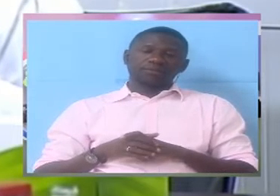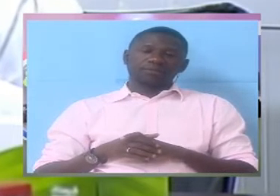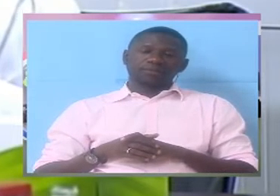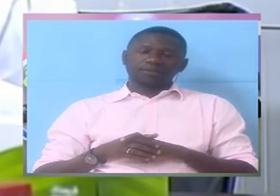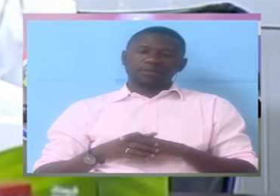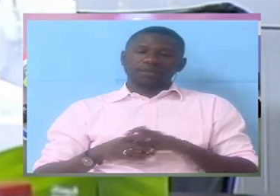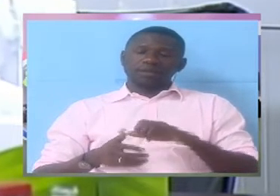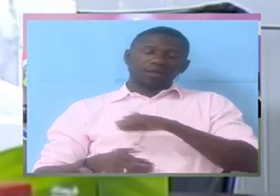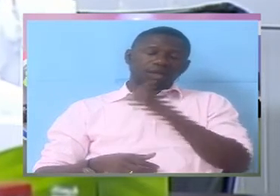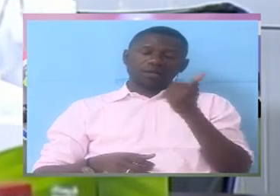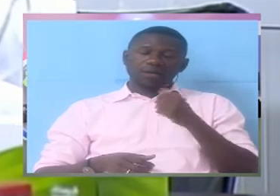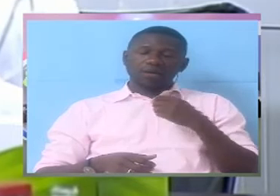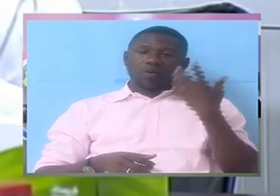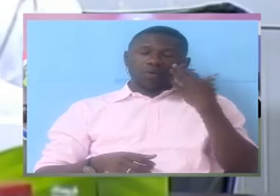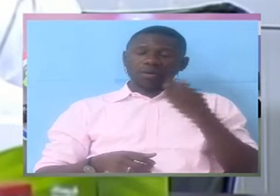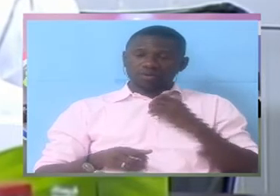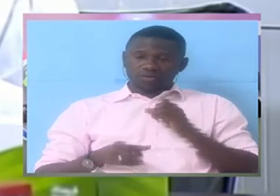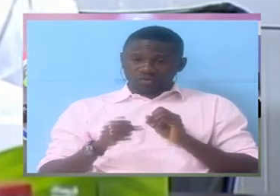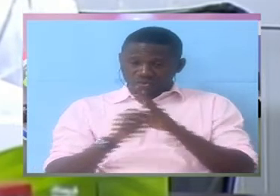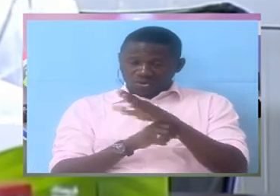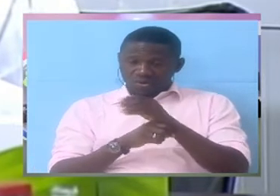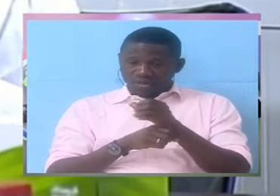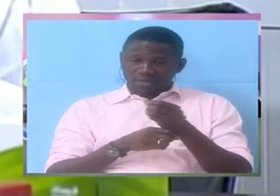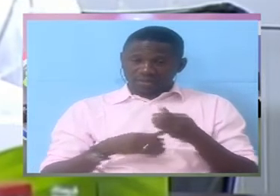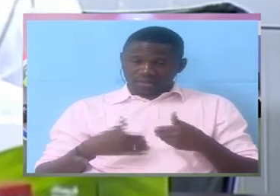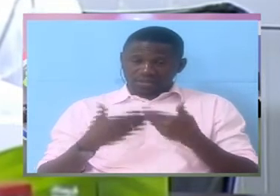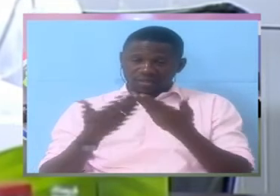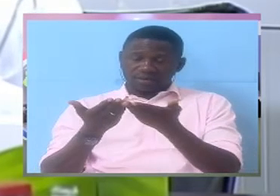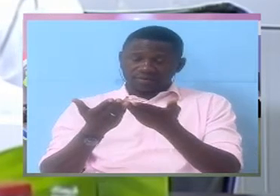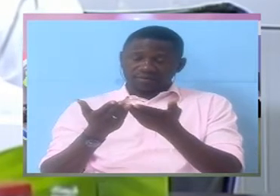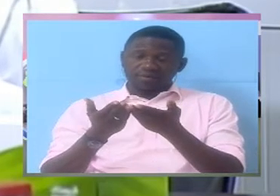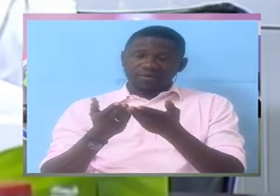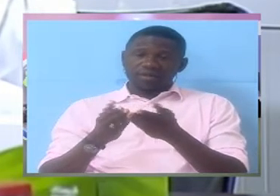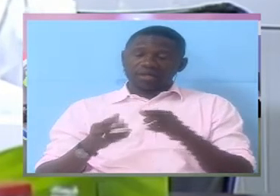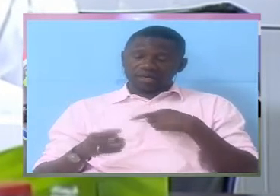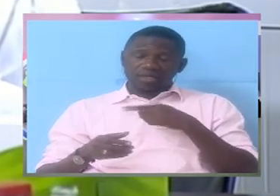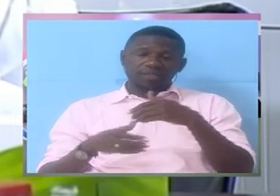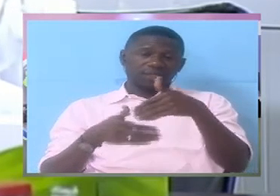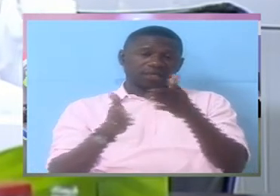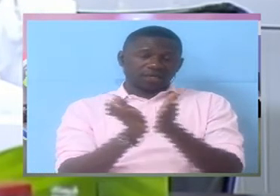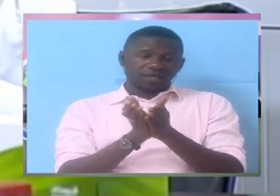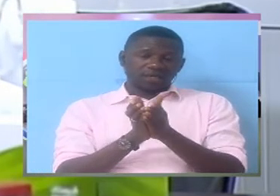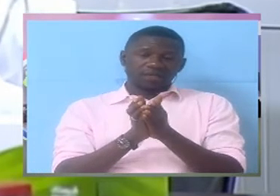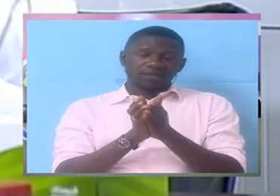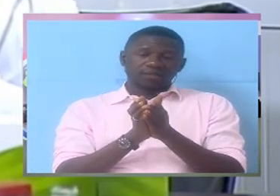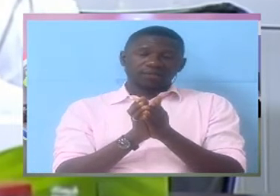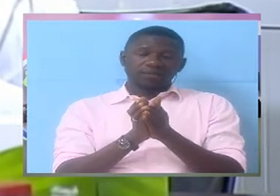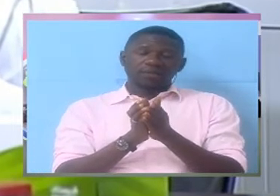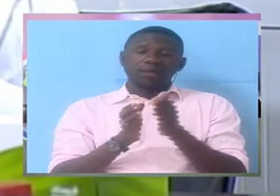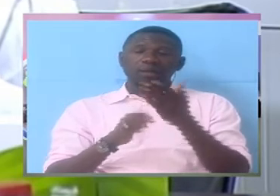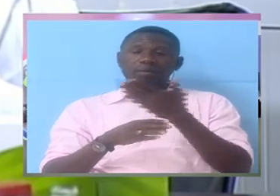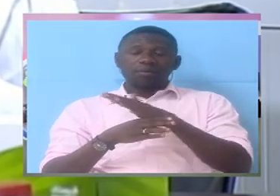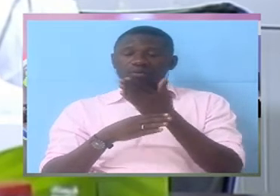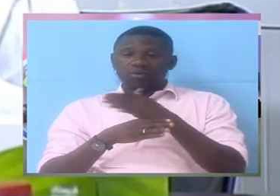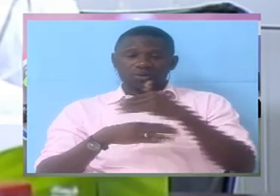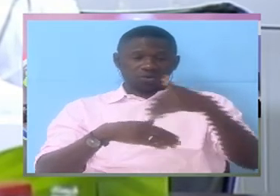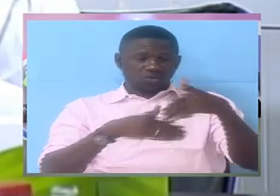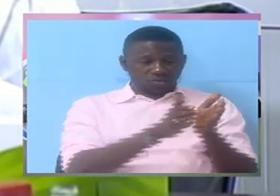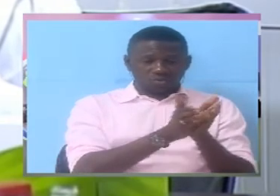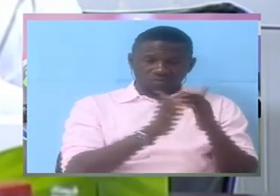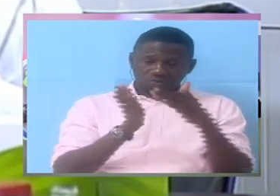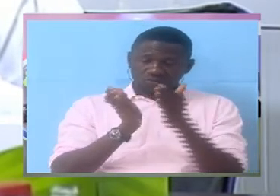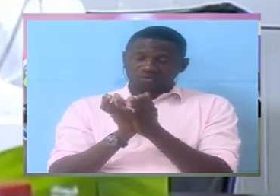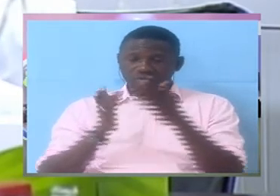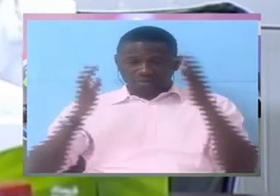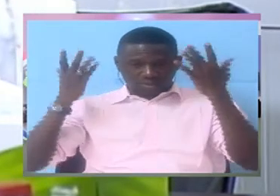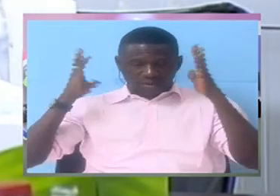when order is passed, and there is a clash between groups. And senyolo nata soto kafolu